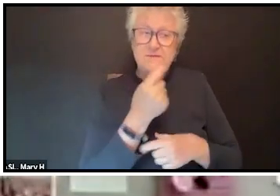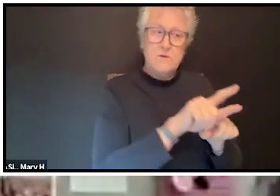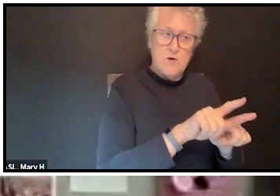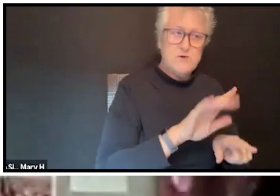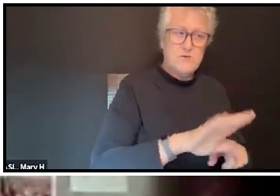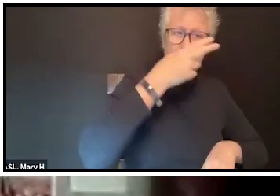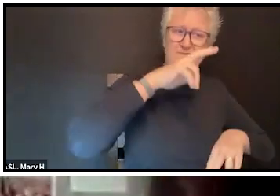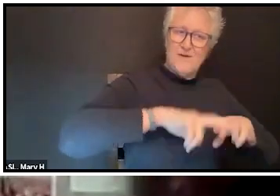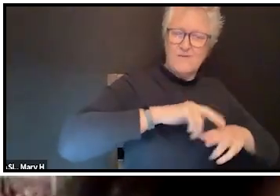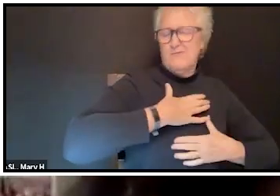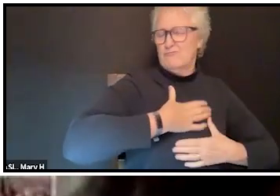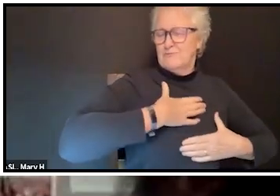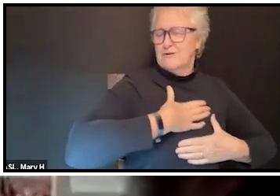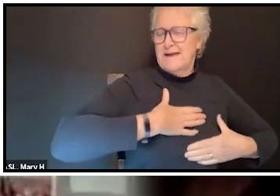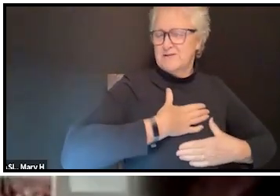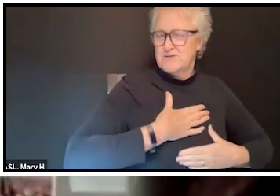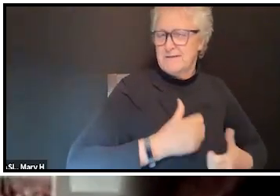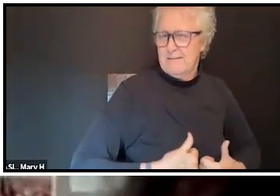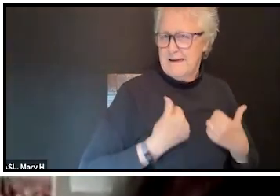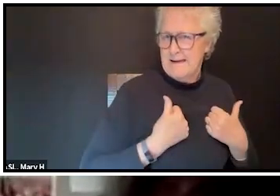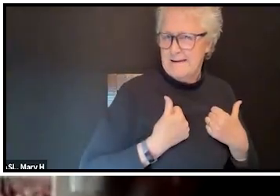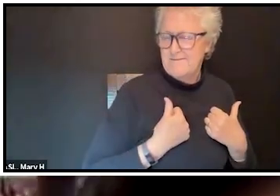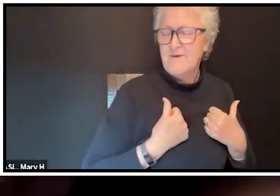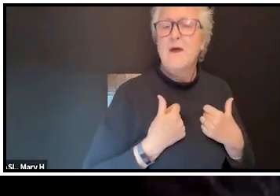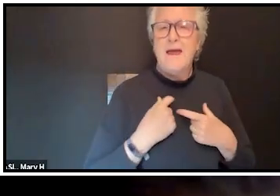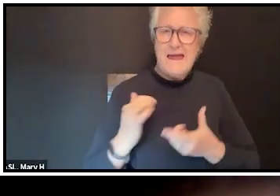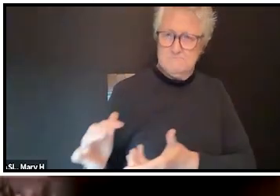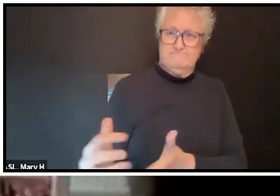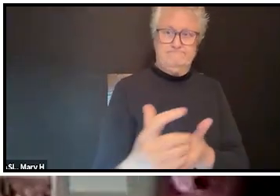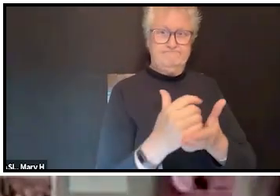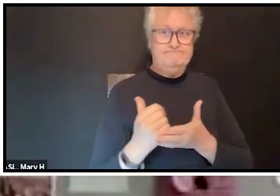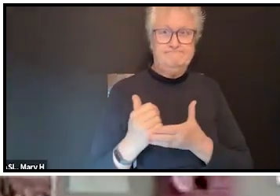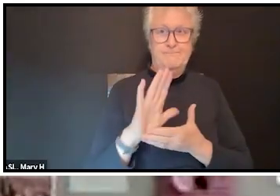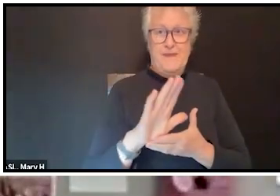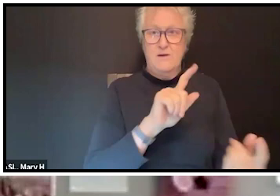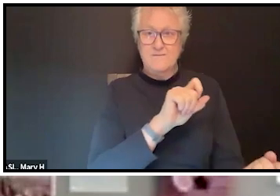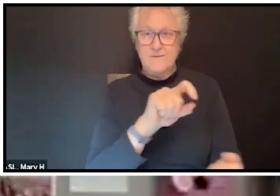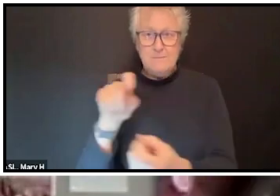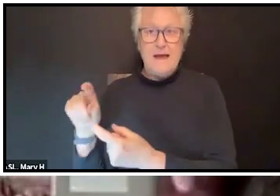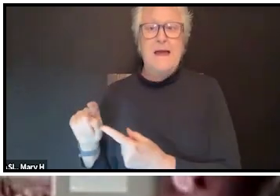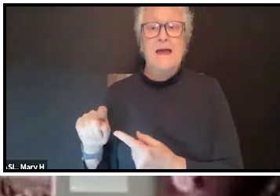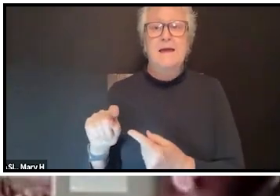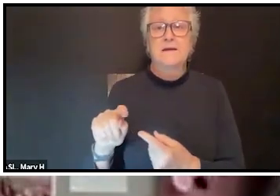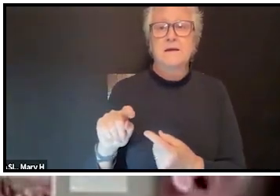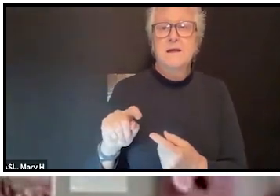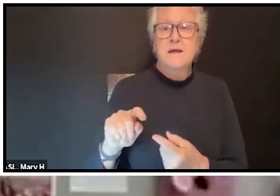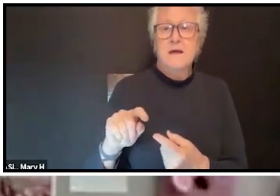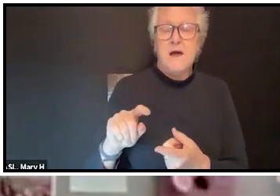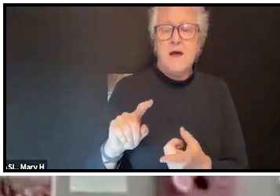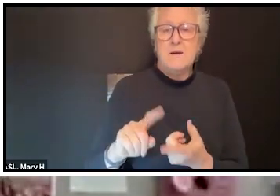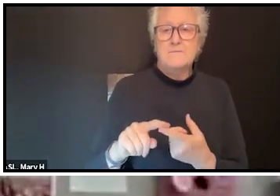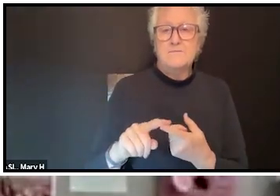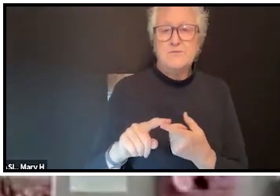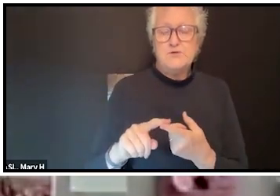life, their recreational life, and collect their feedback so that we could provide more opportunities.